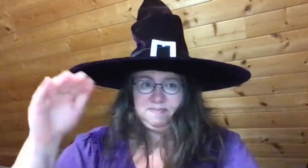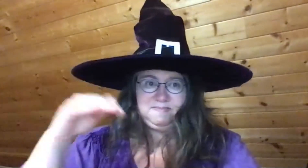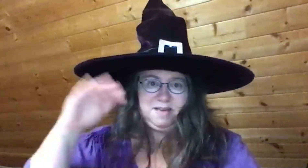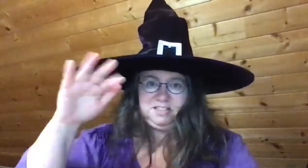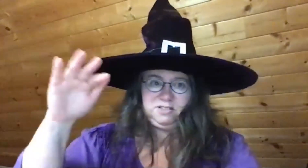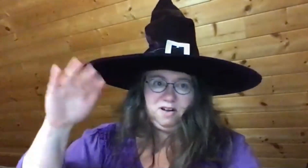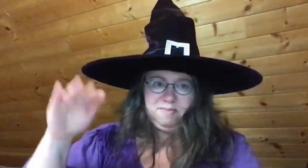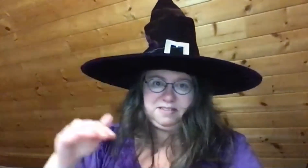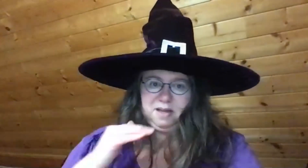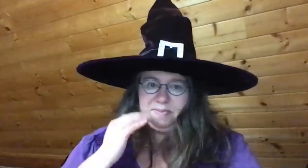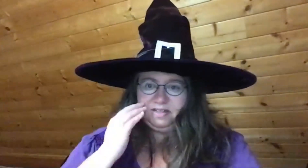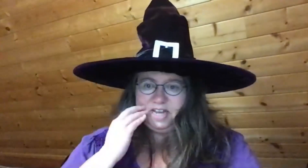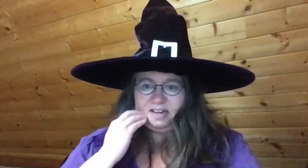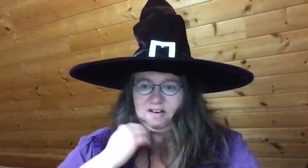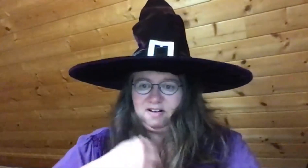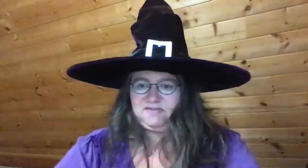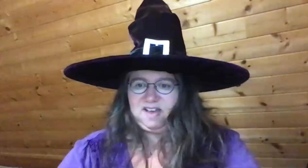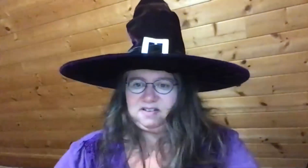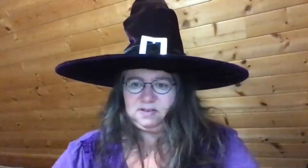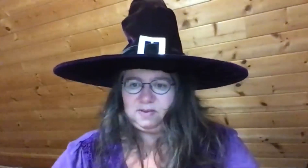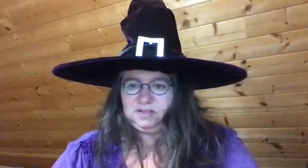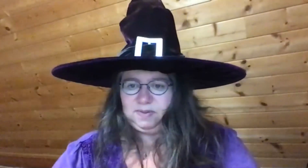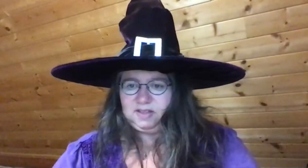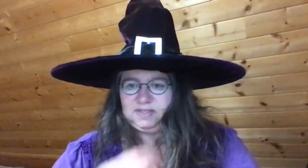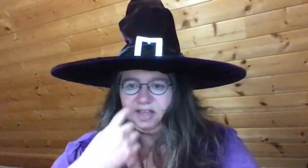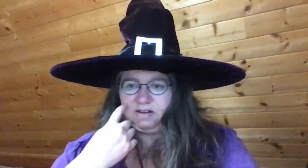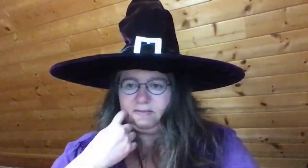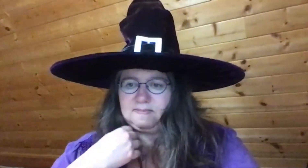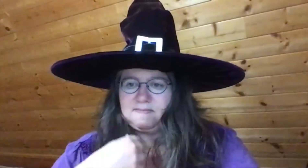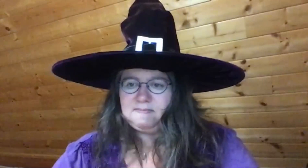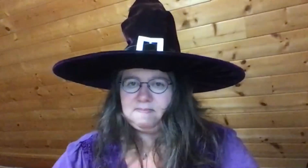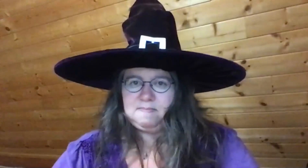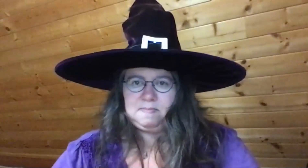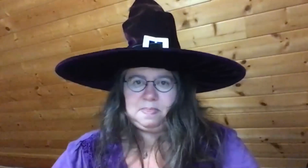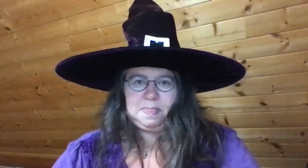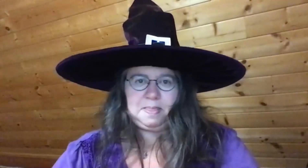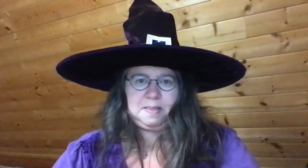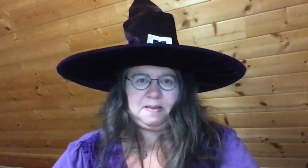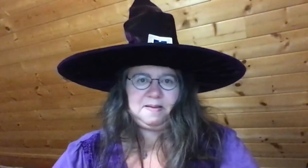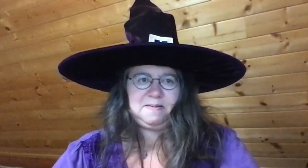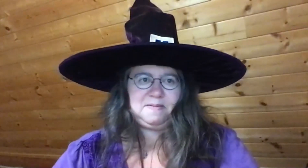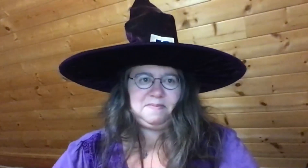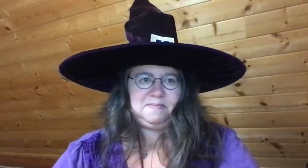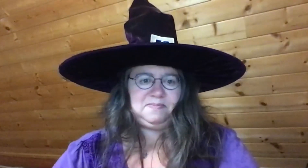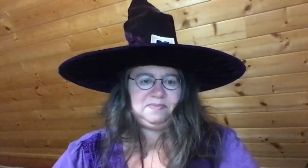Her messages are all mixed up in the chat. They're hard to find, so I was pulling them together.